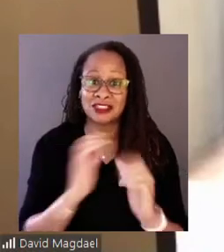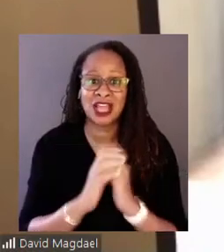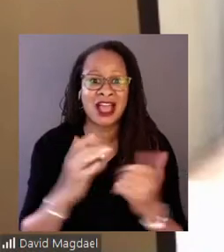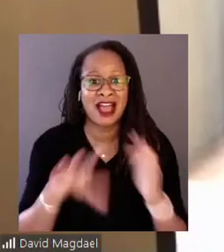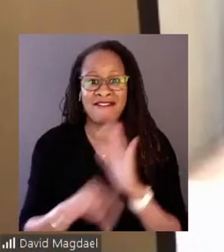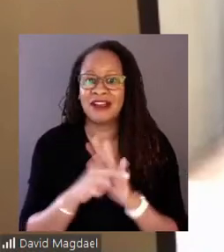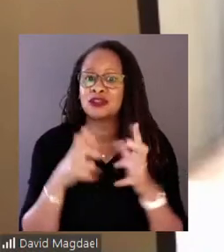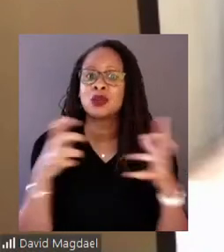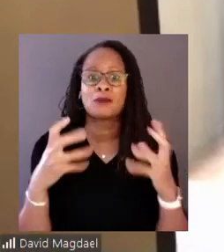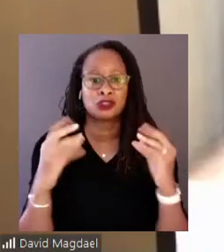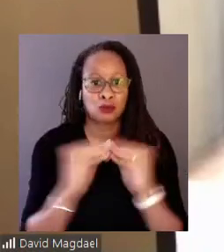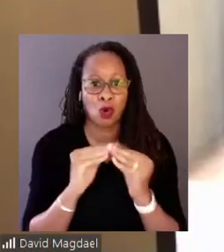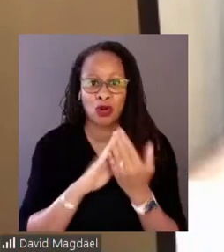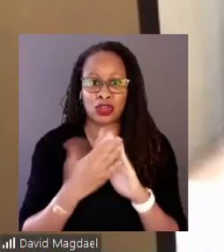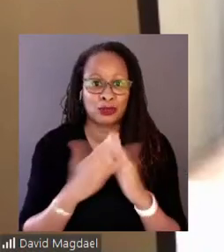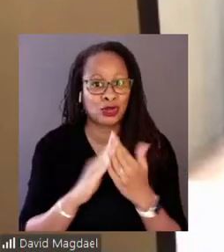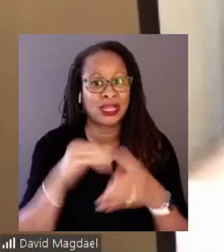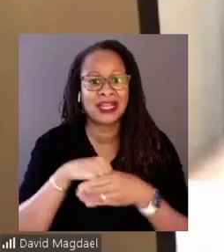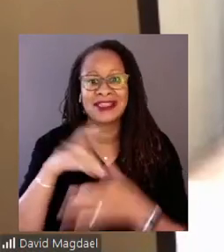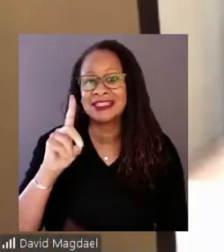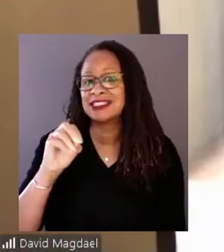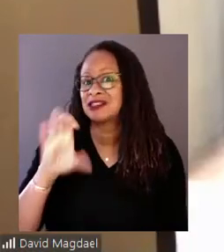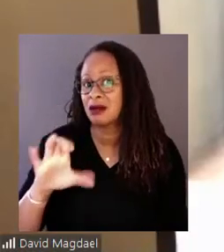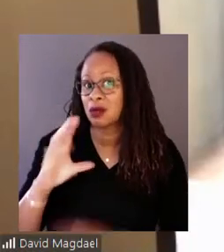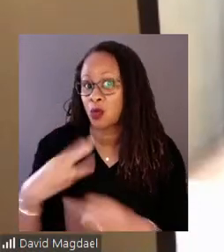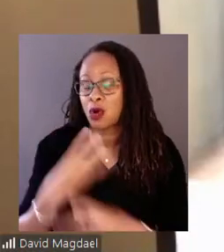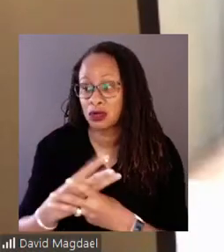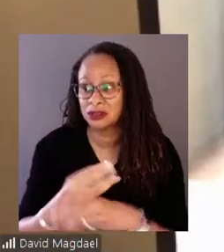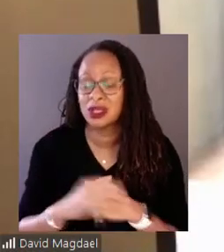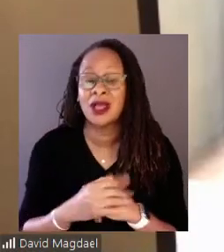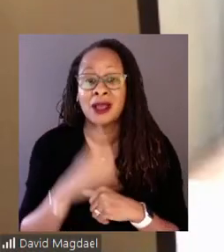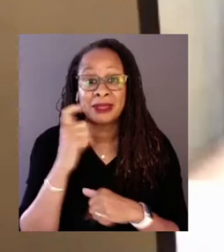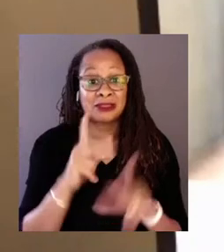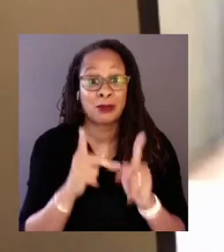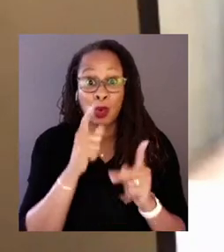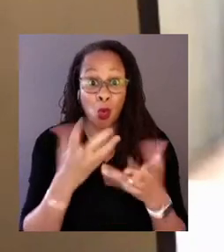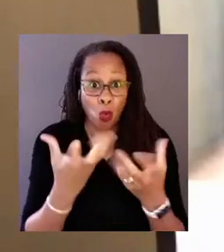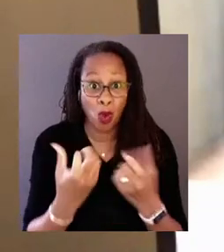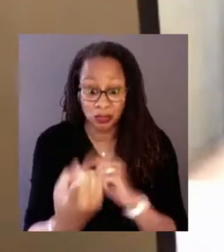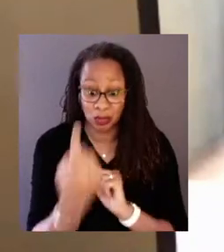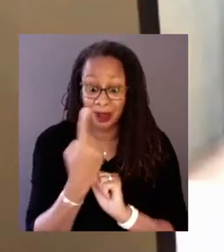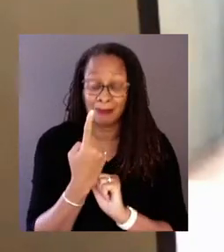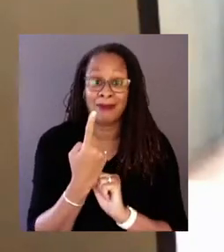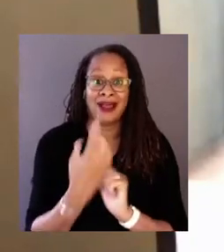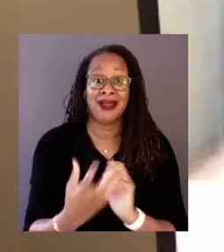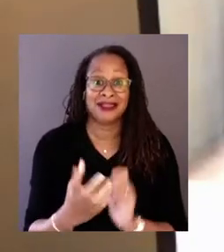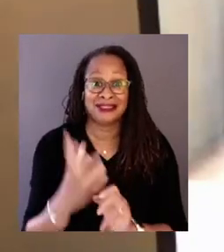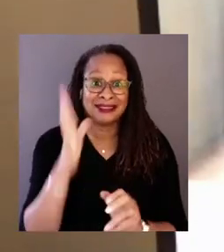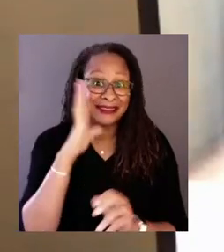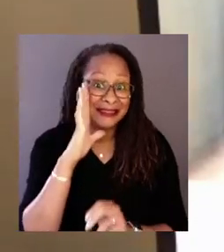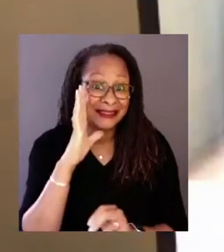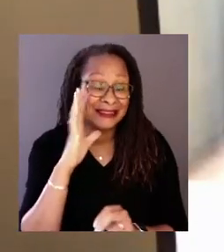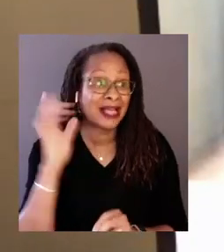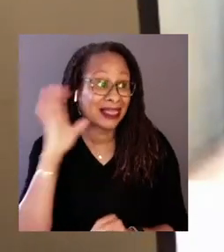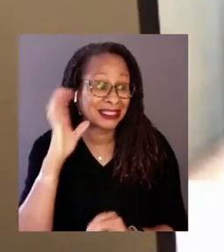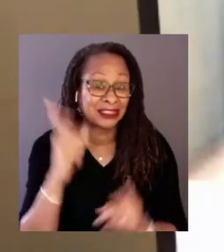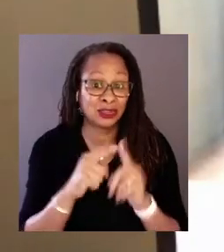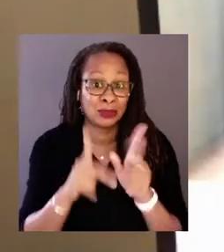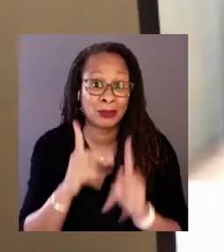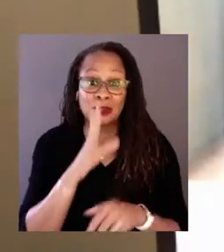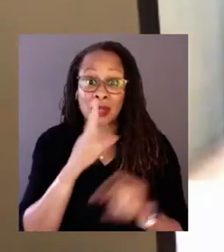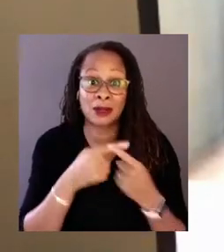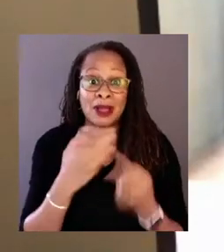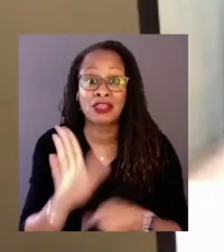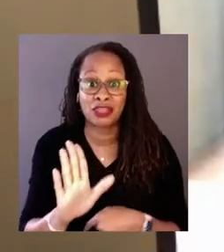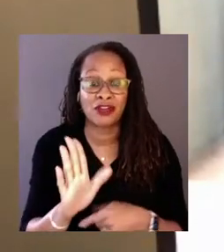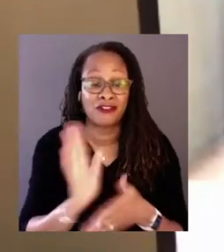this year within the documentary world because the people who wanted to come in and listen to the filmmakers talk about their film were the people that